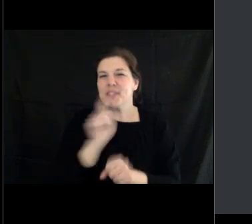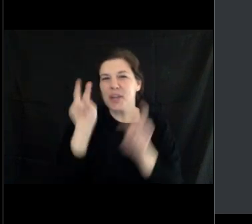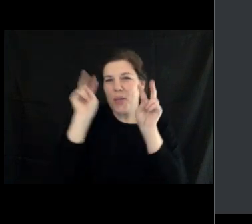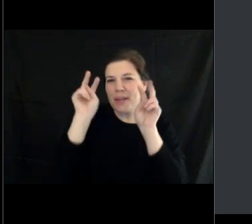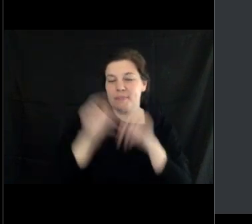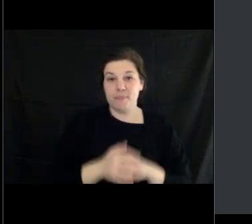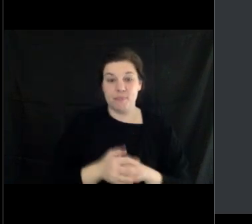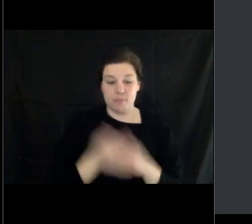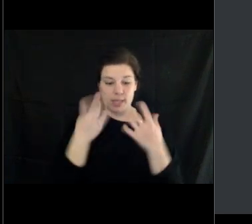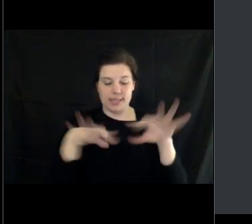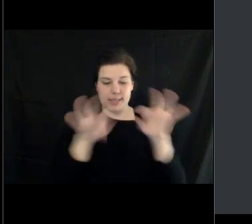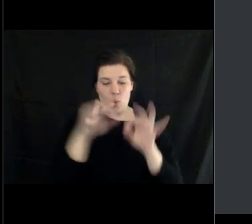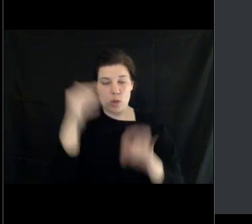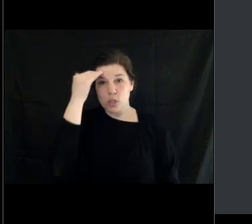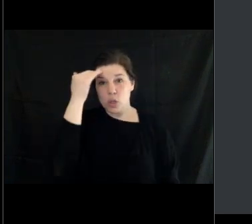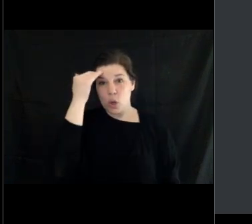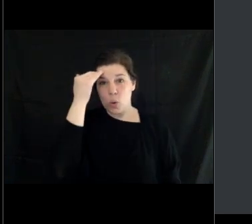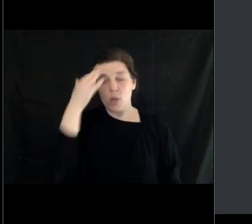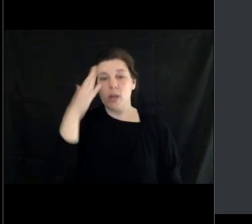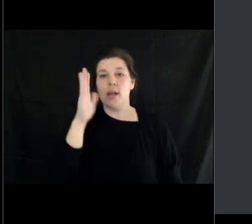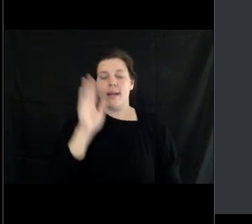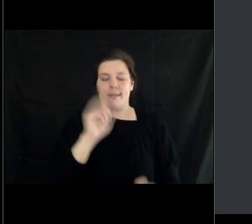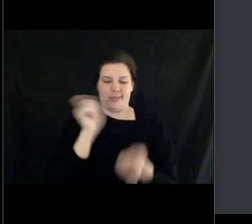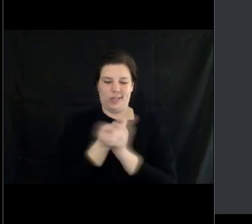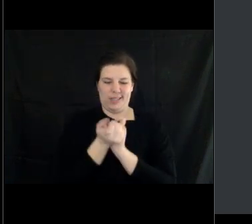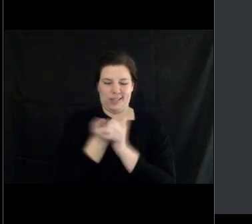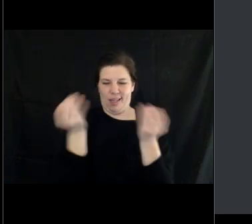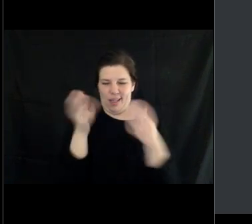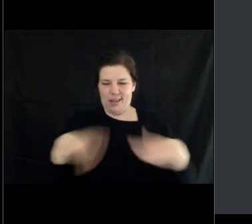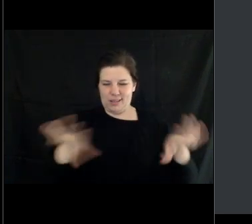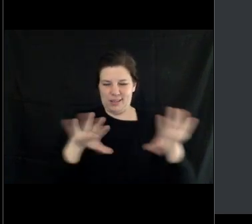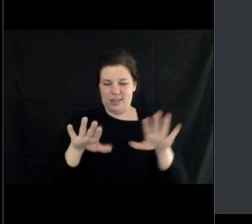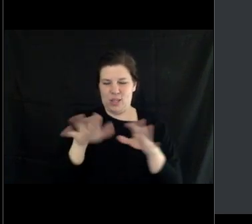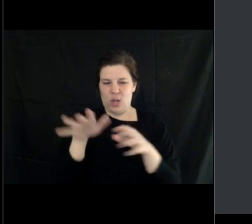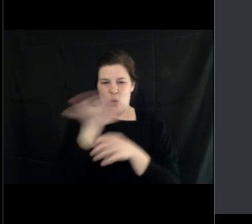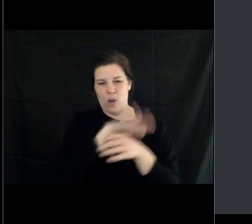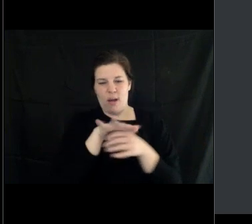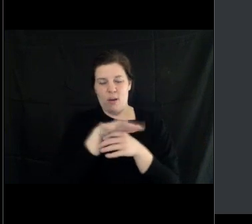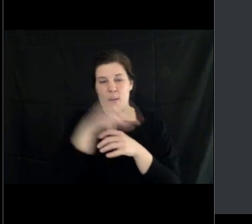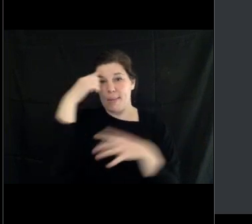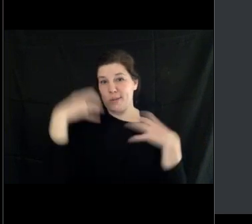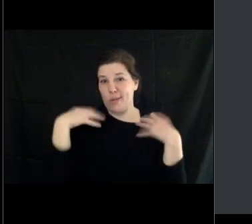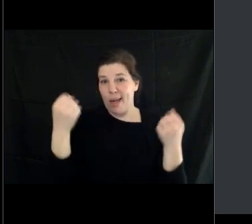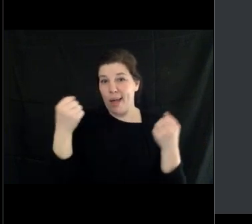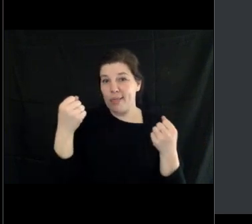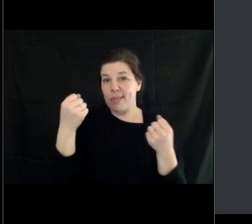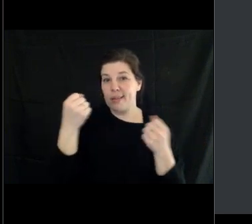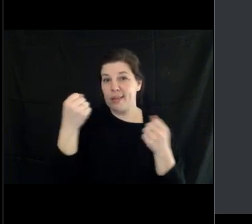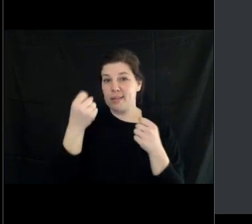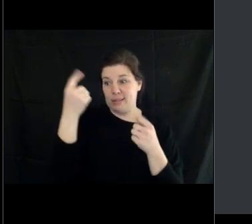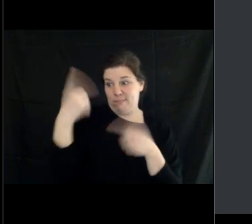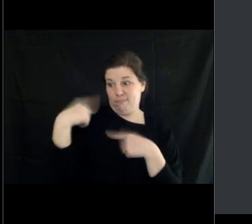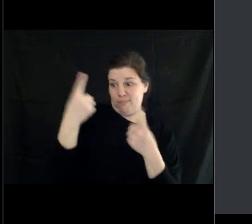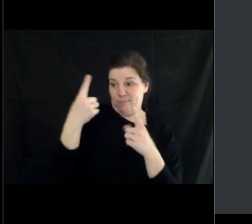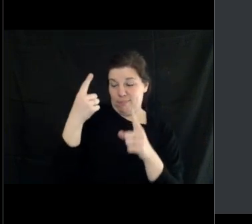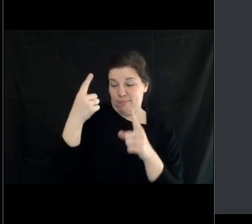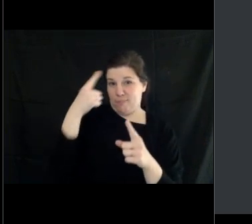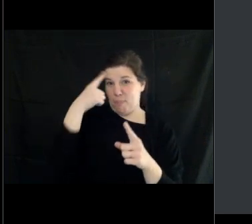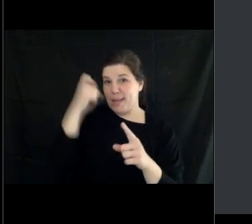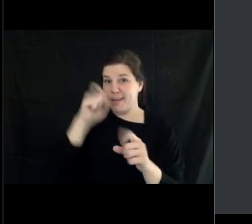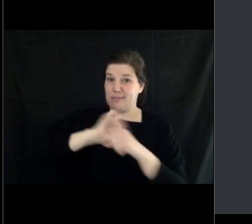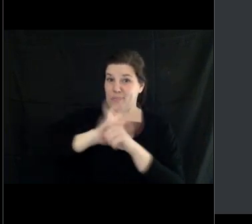note that there has been a changing landscape around mental health since the pandemic. There is new increased attention given